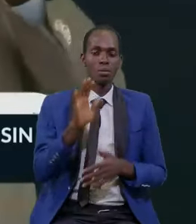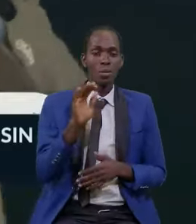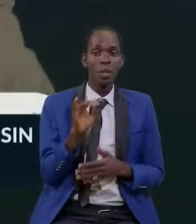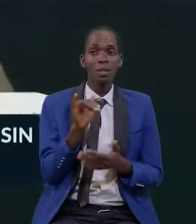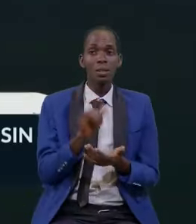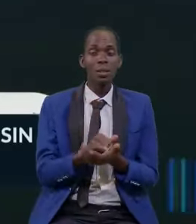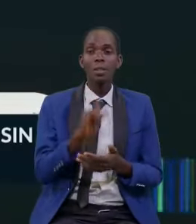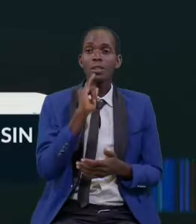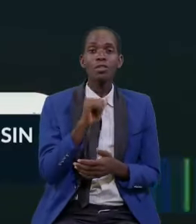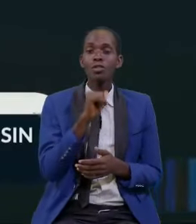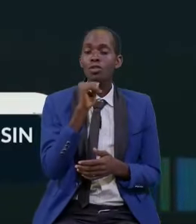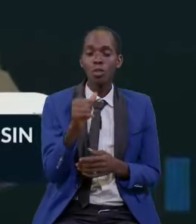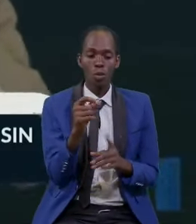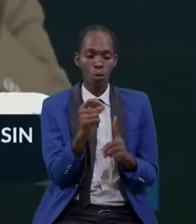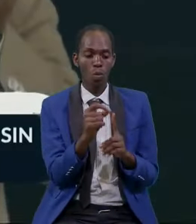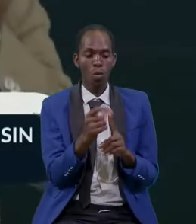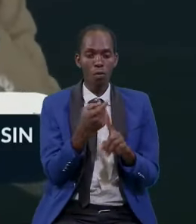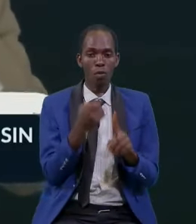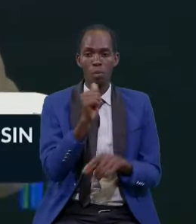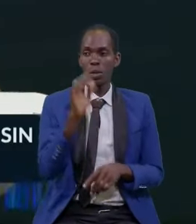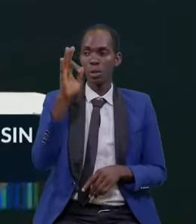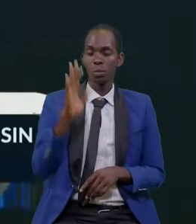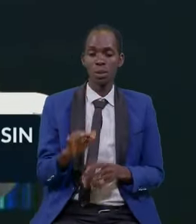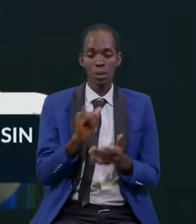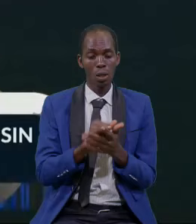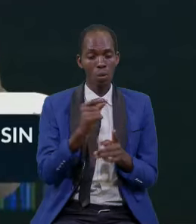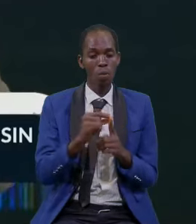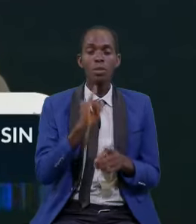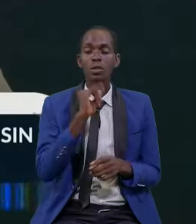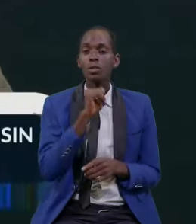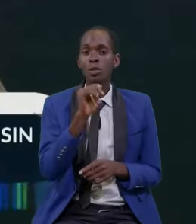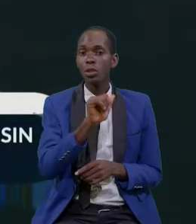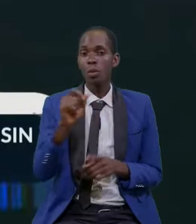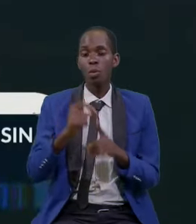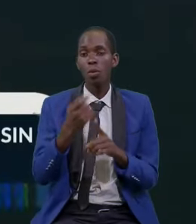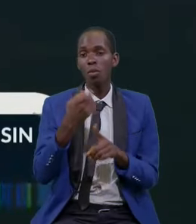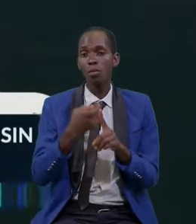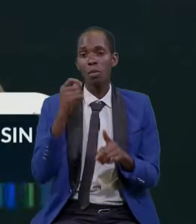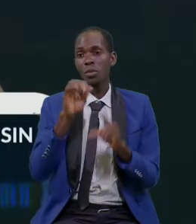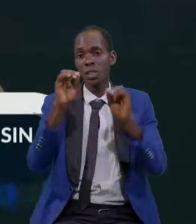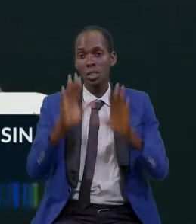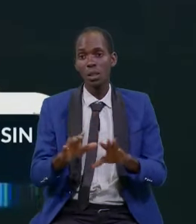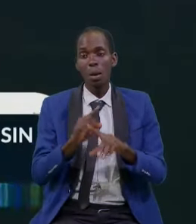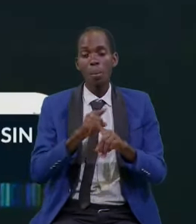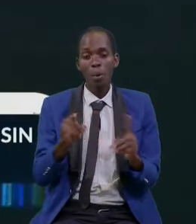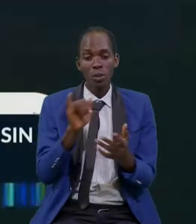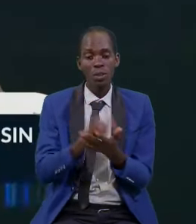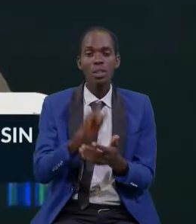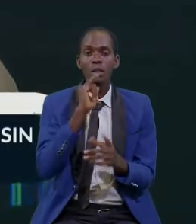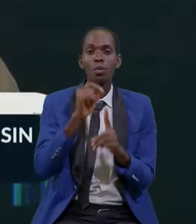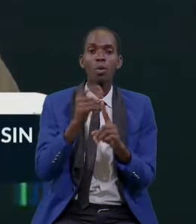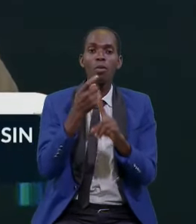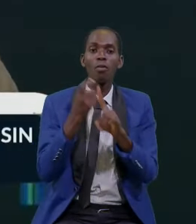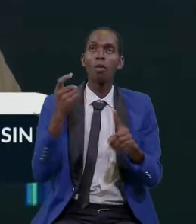a preacher. That's not the statement from a pastor. That's a statement from the angel that God sent from heaven